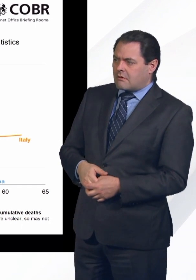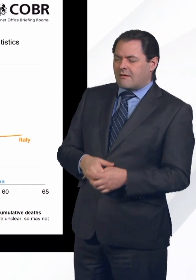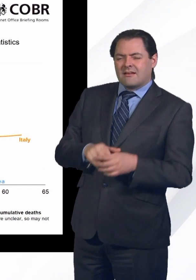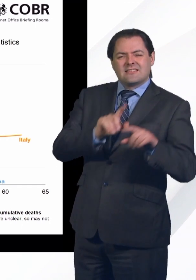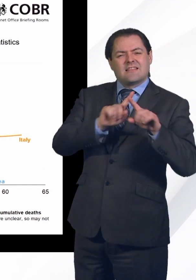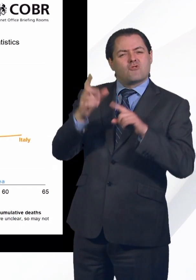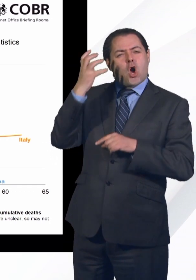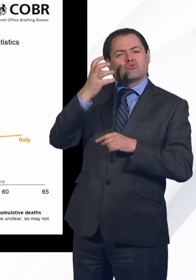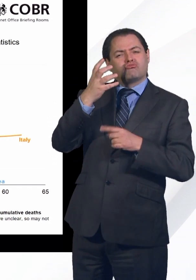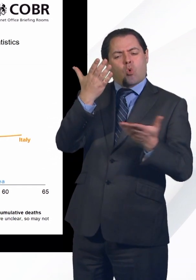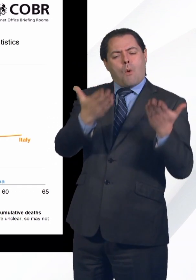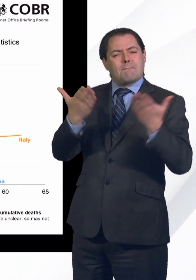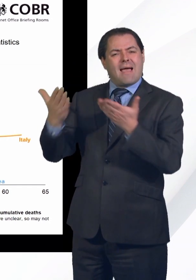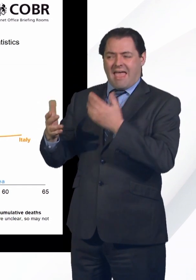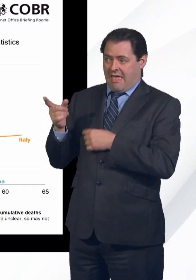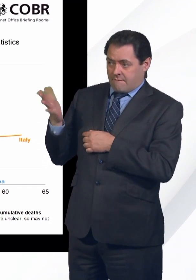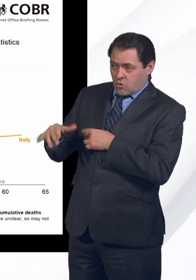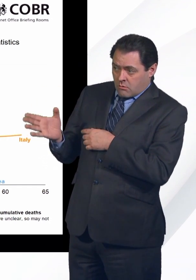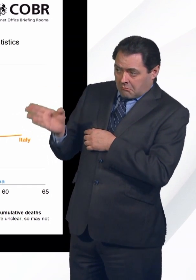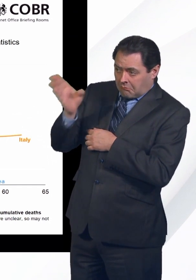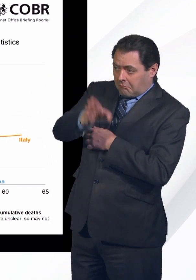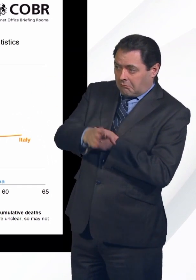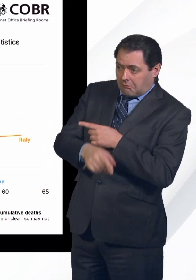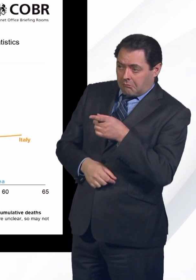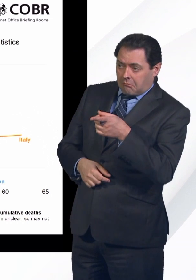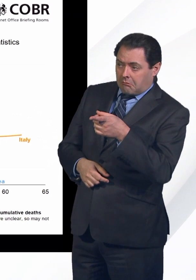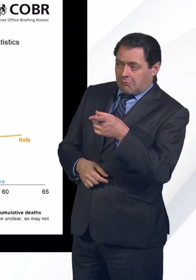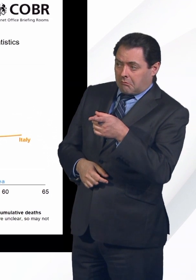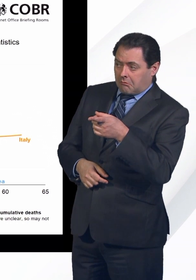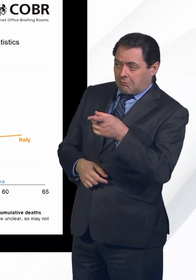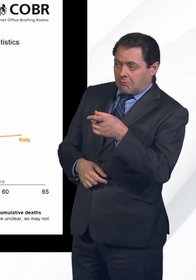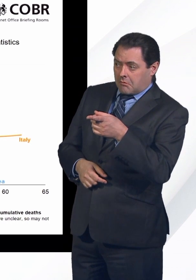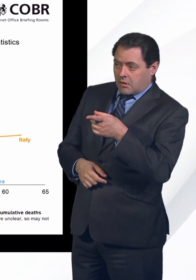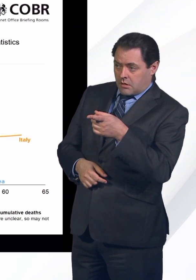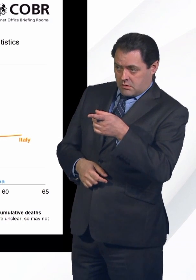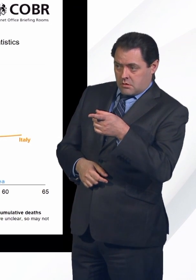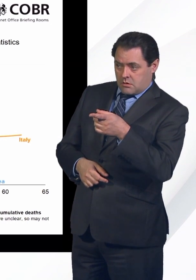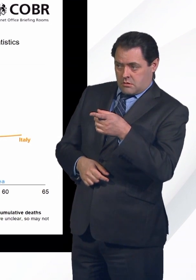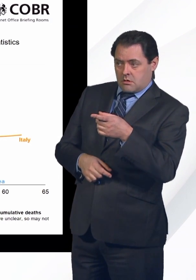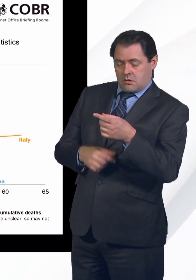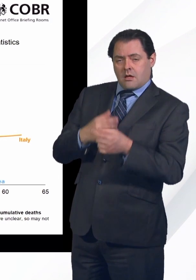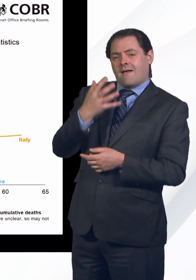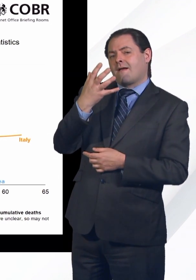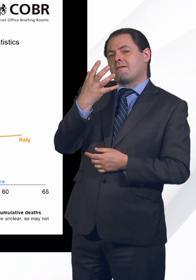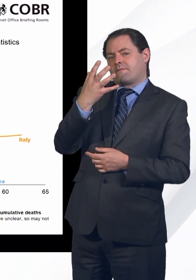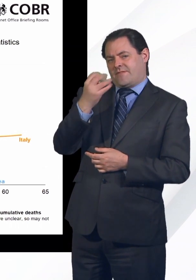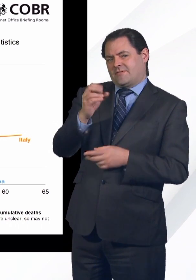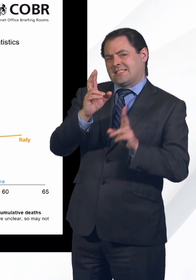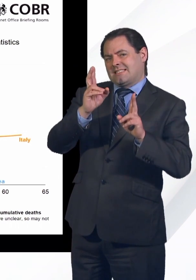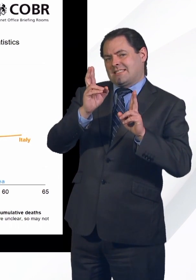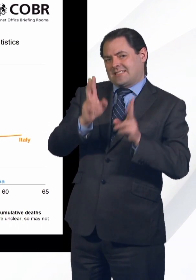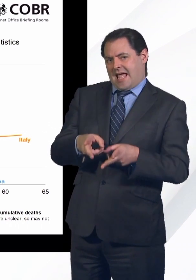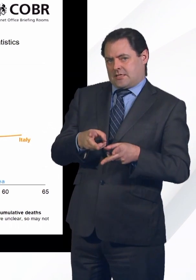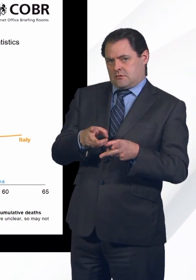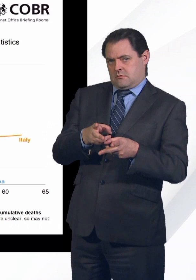countries, dating back to the day when 50 cumulative deaths were recorded